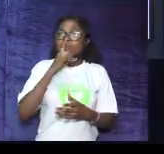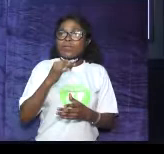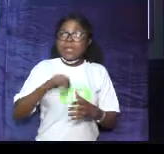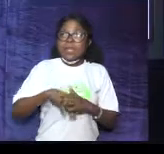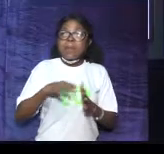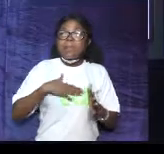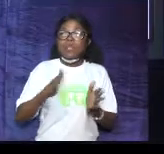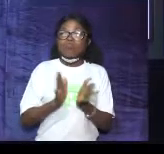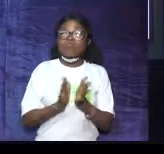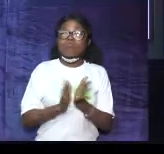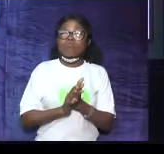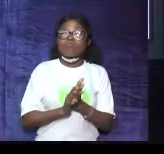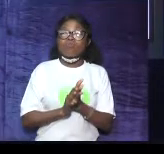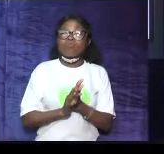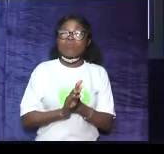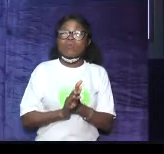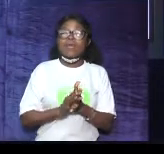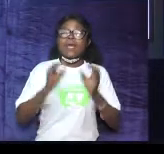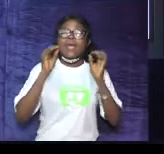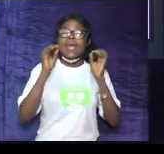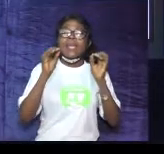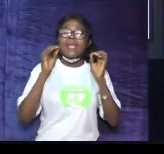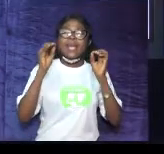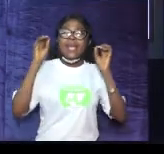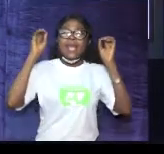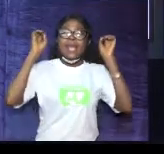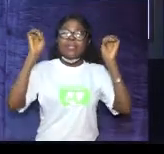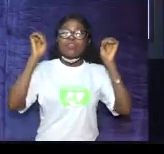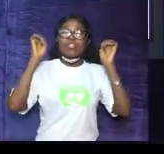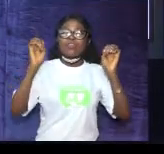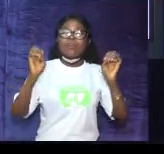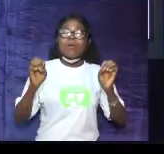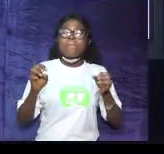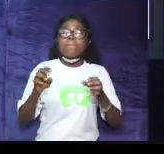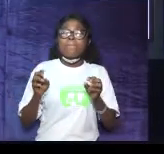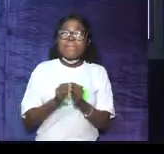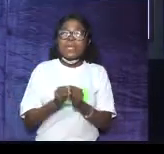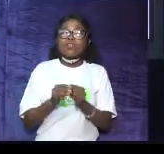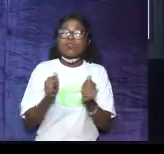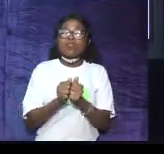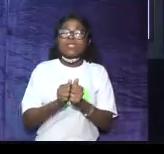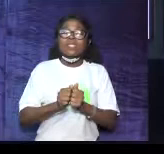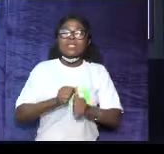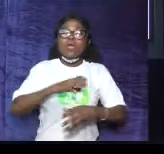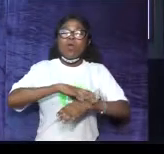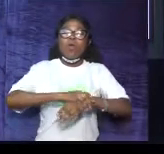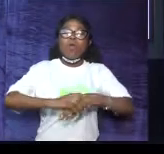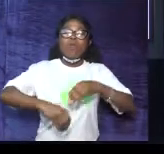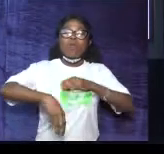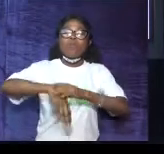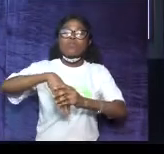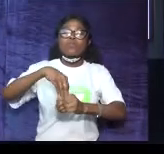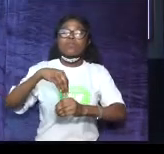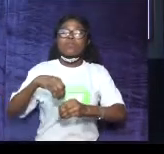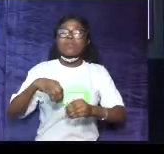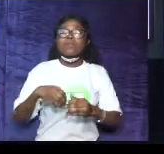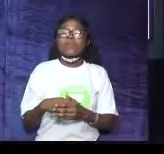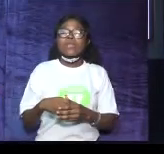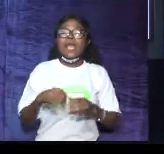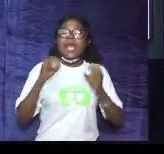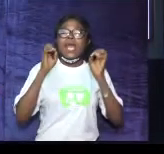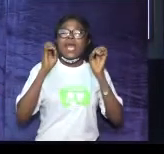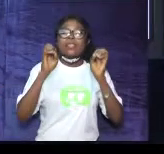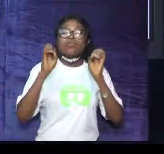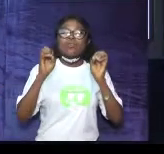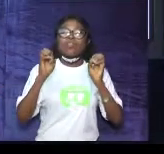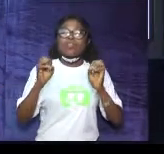In fact, in my school, education meets with comfort. In fact, in my